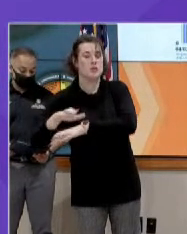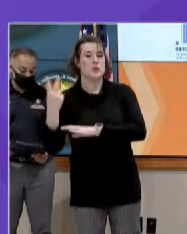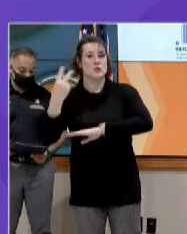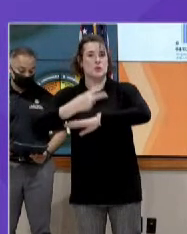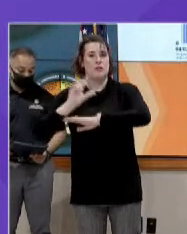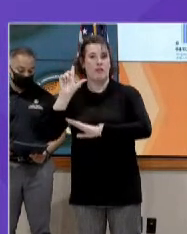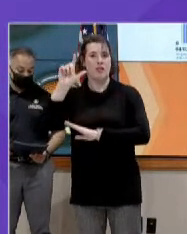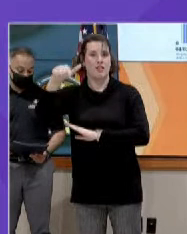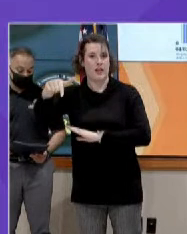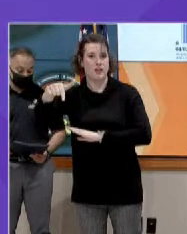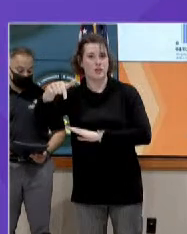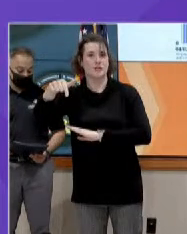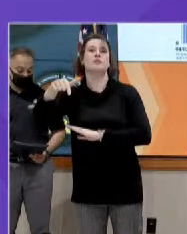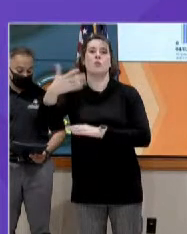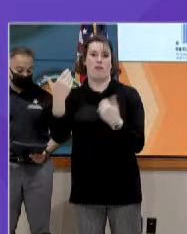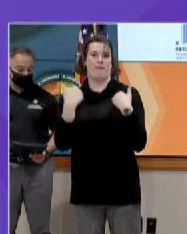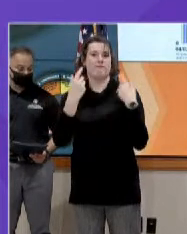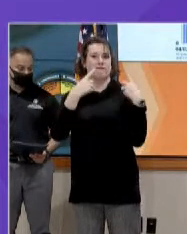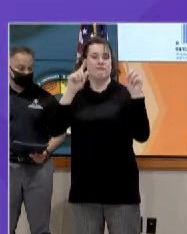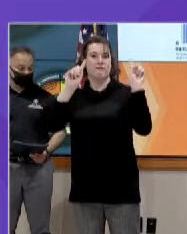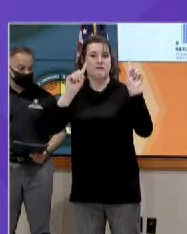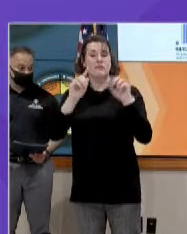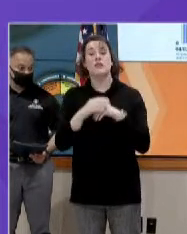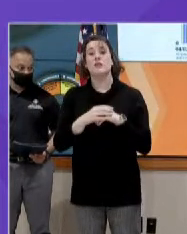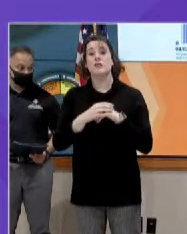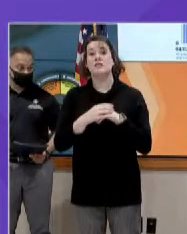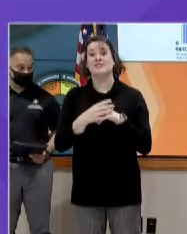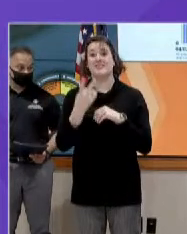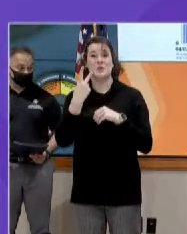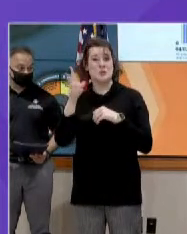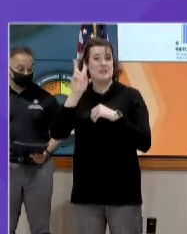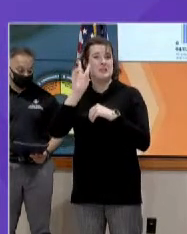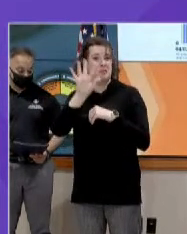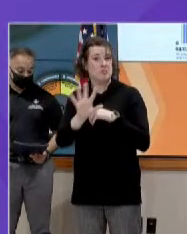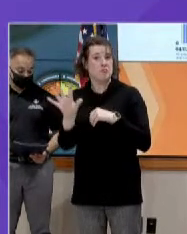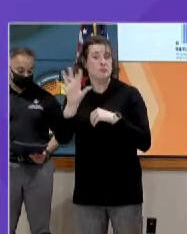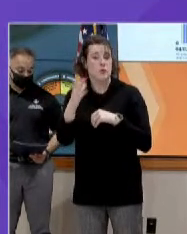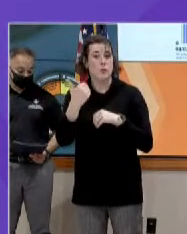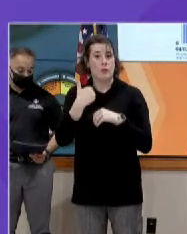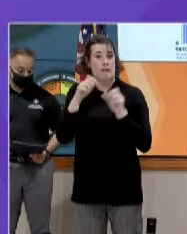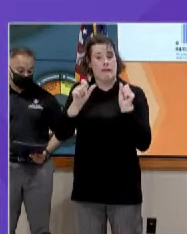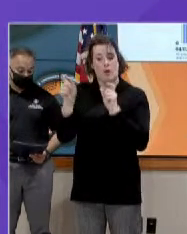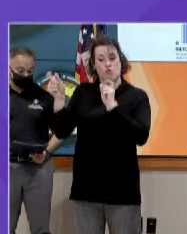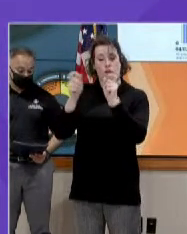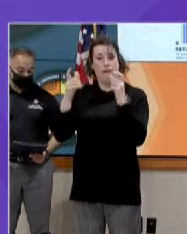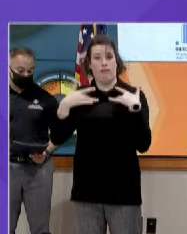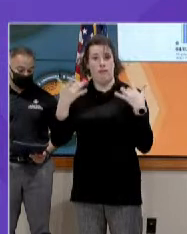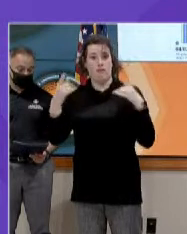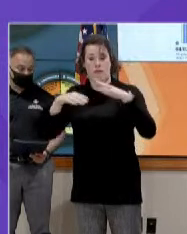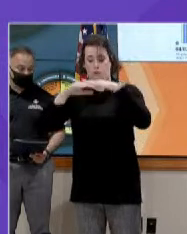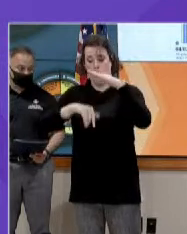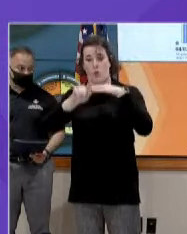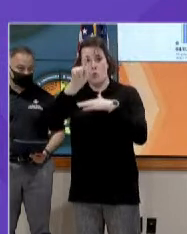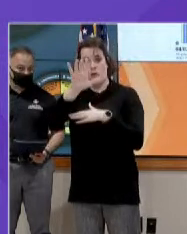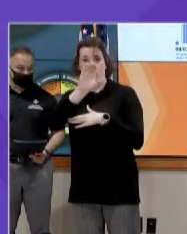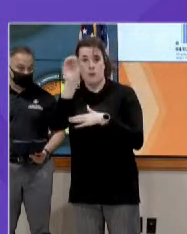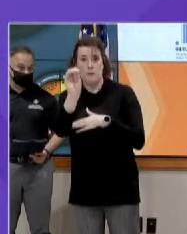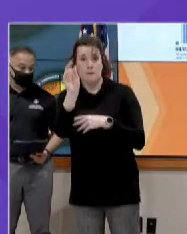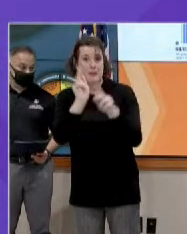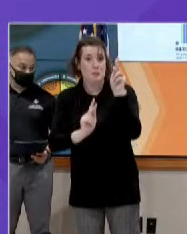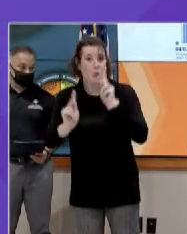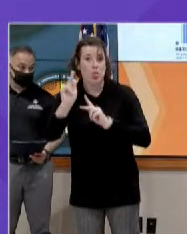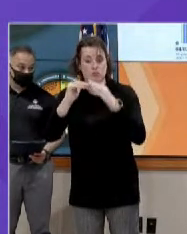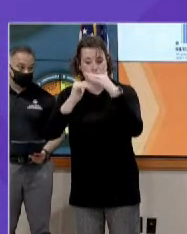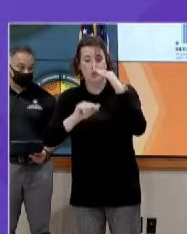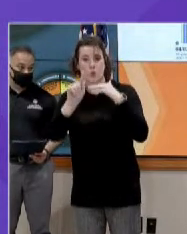days later, we had one up. Just a couple of days ago, he said we can regulate events of under 100 people, and today we